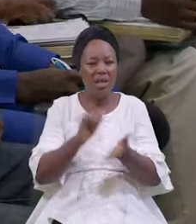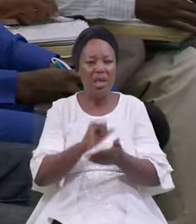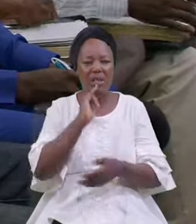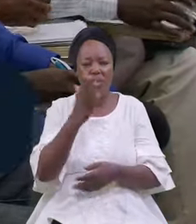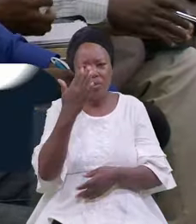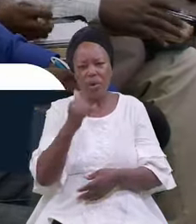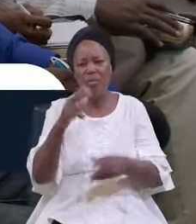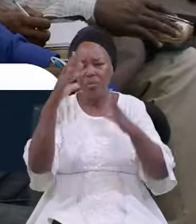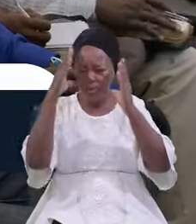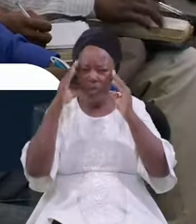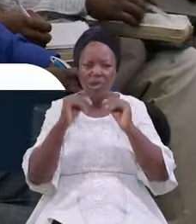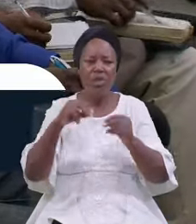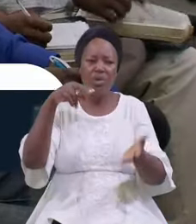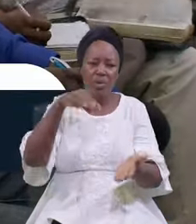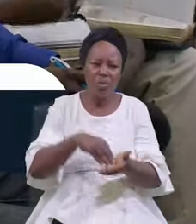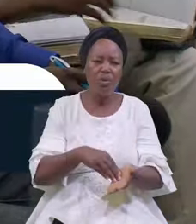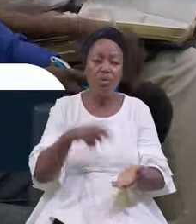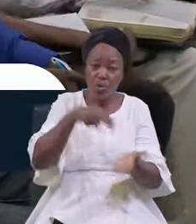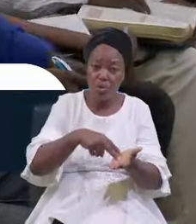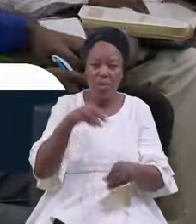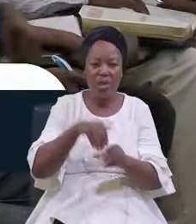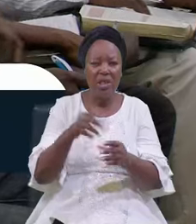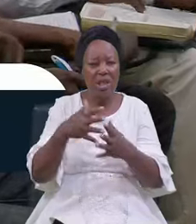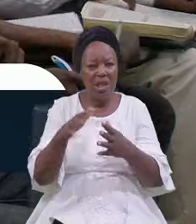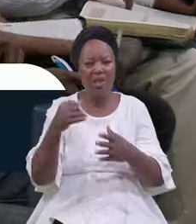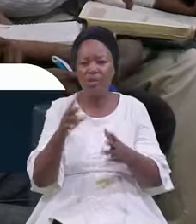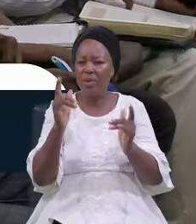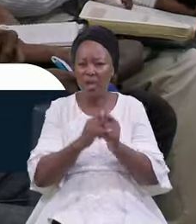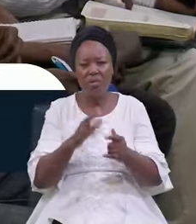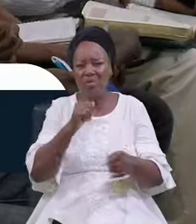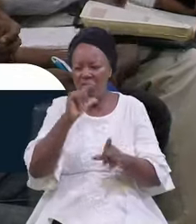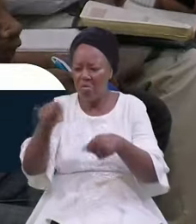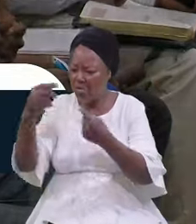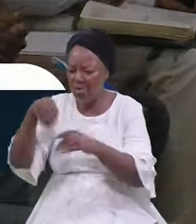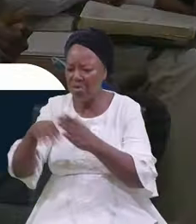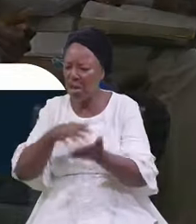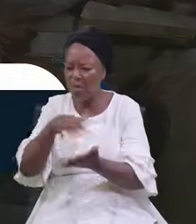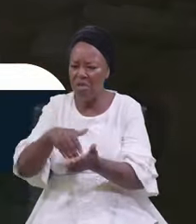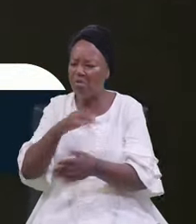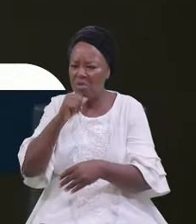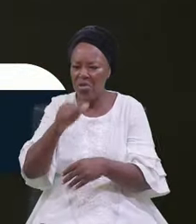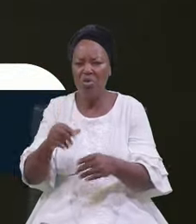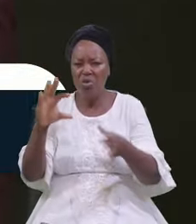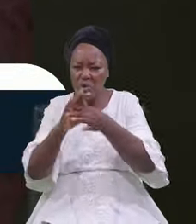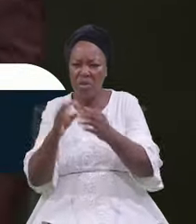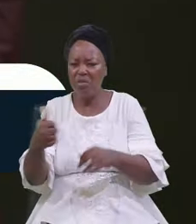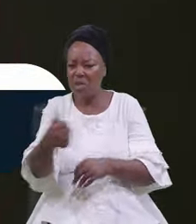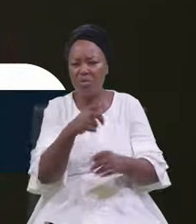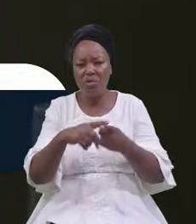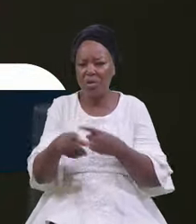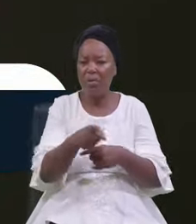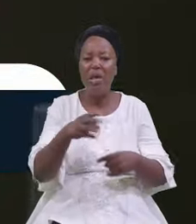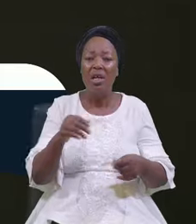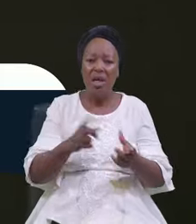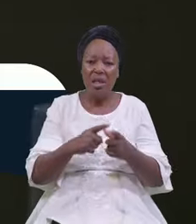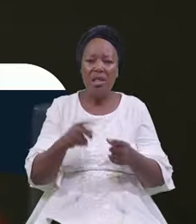Moses stood in the gate of the camp. He will not go into their midst. He will not join himself unto them. This is the